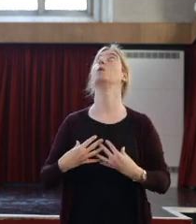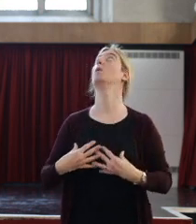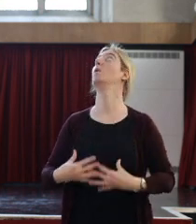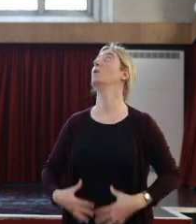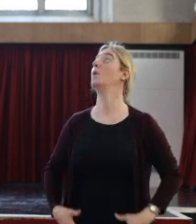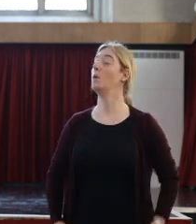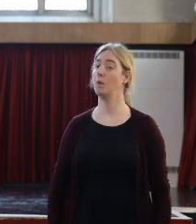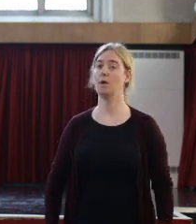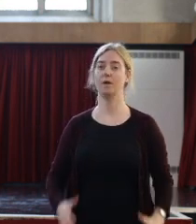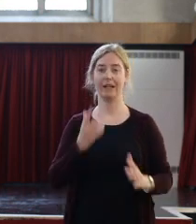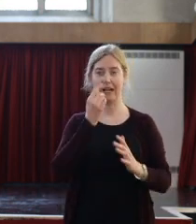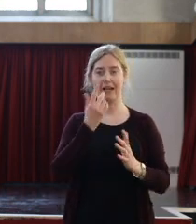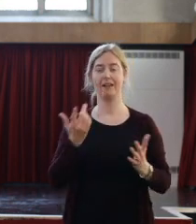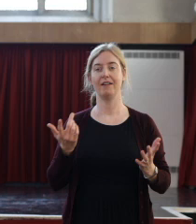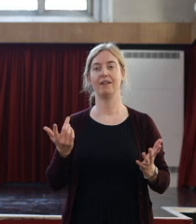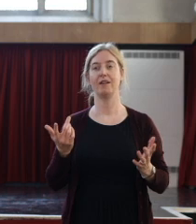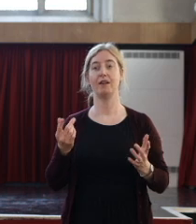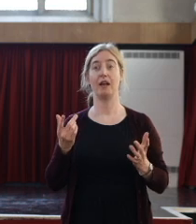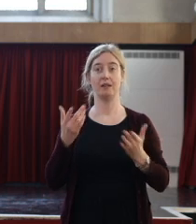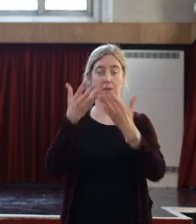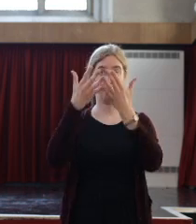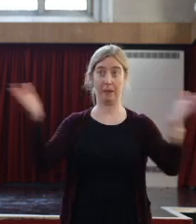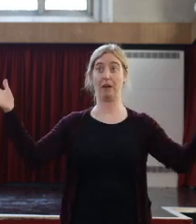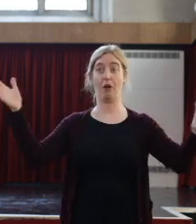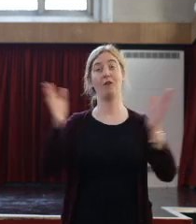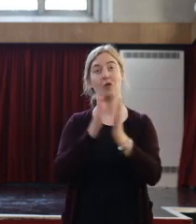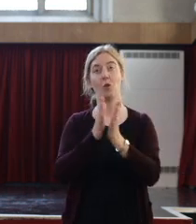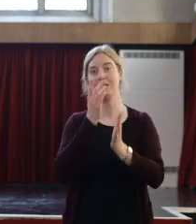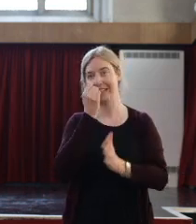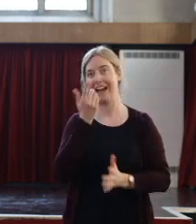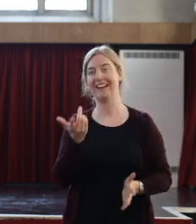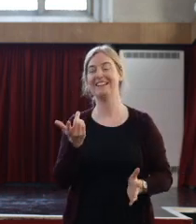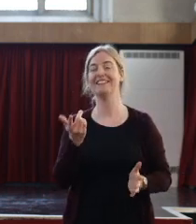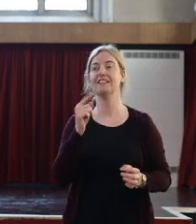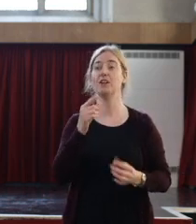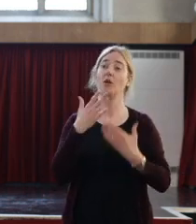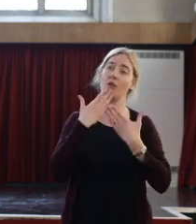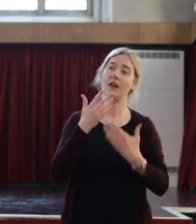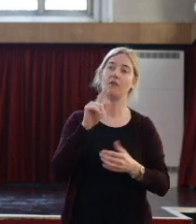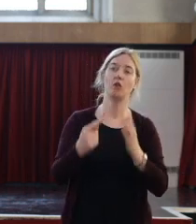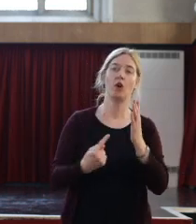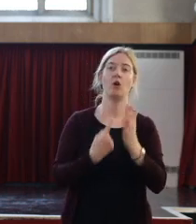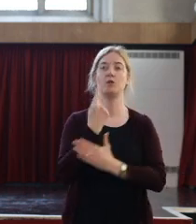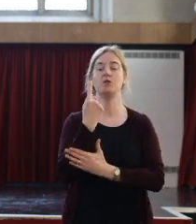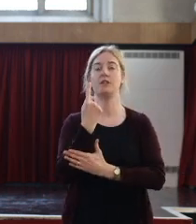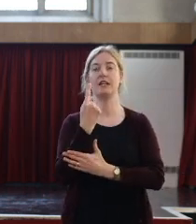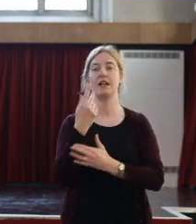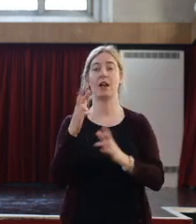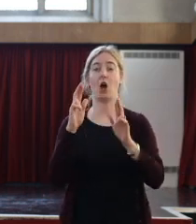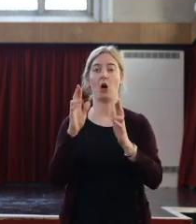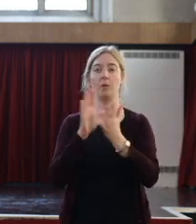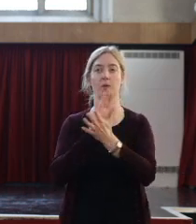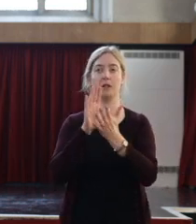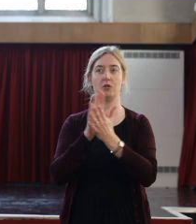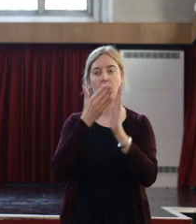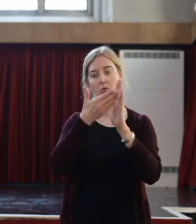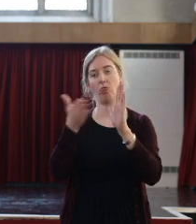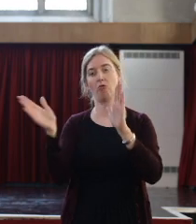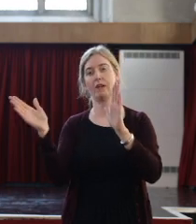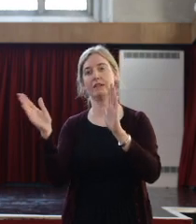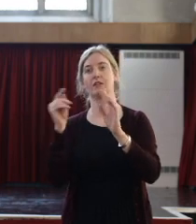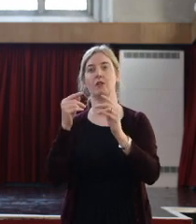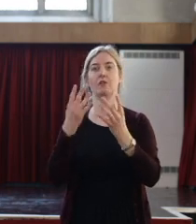bodily sense, and making it even bigger. So thank you for this opportunity, and I hope you enjoy the rest of your